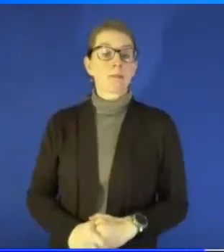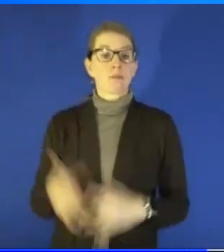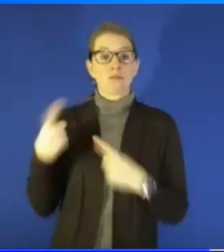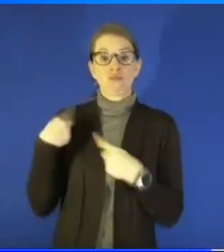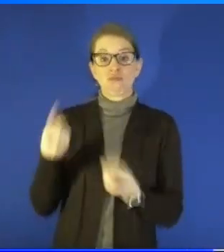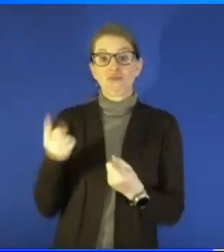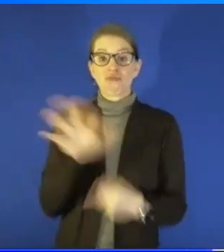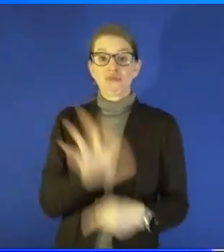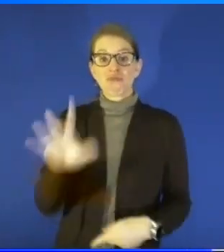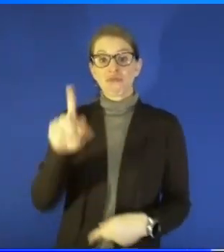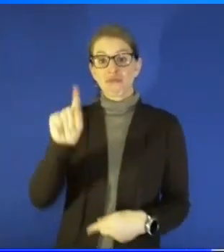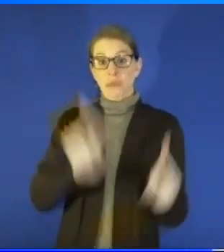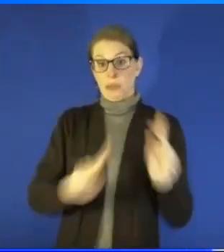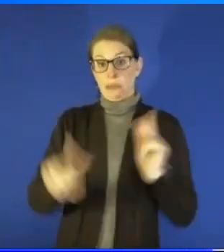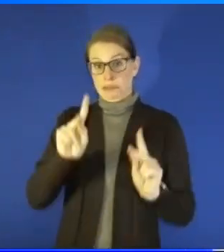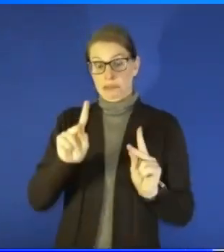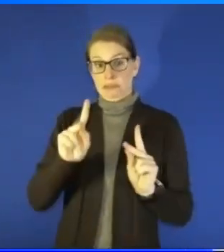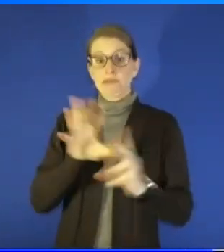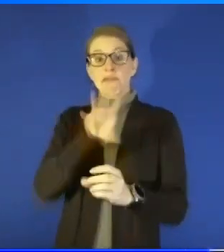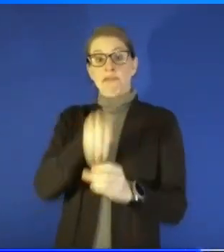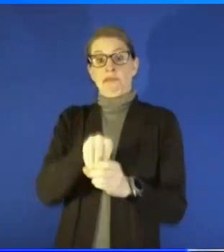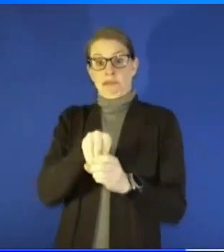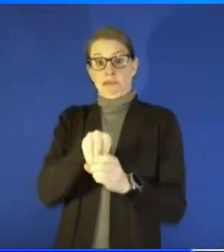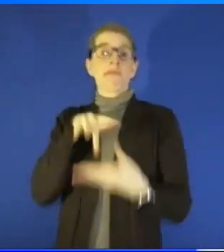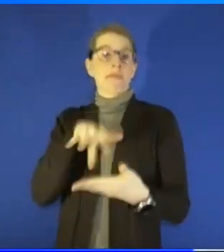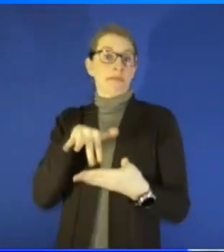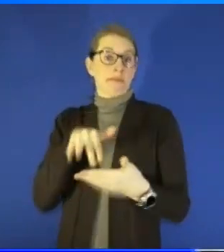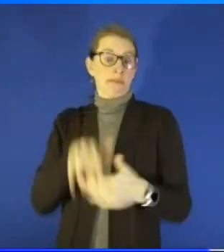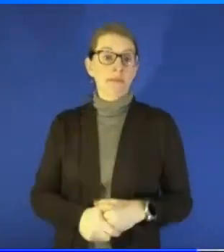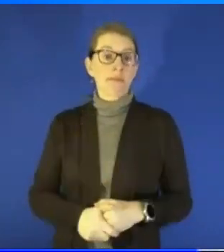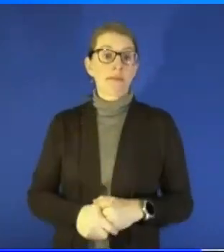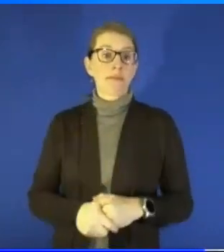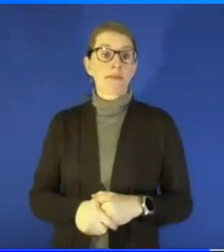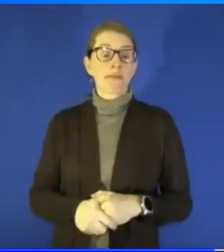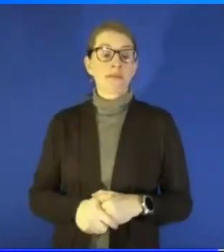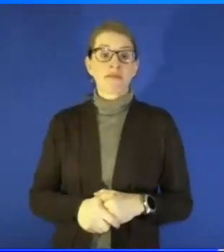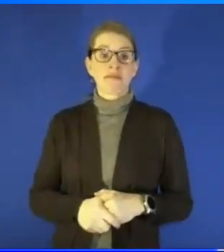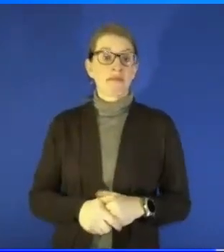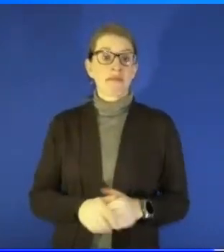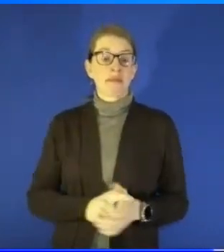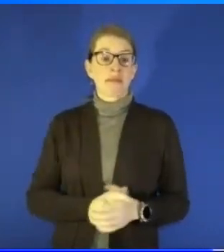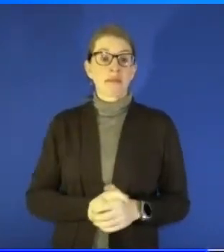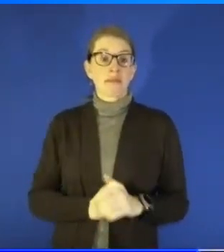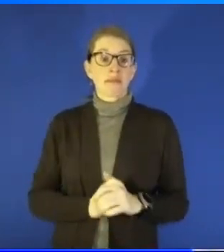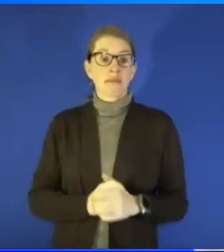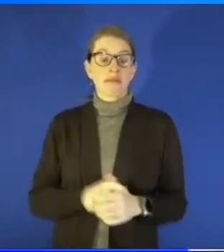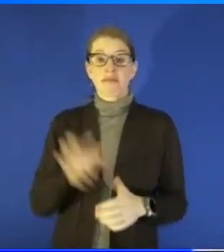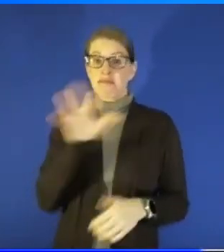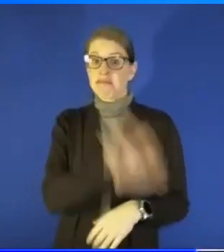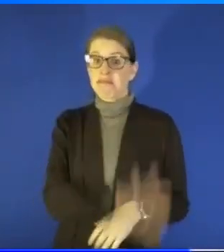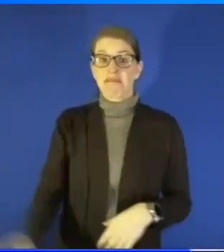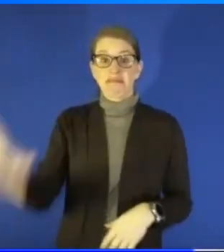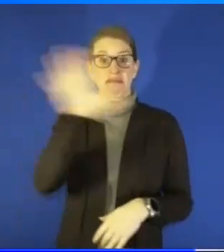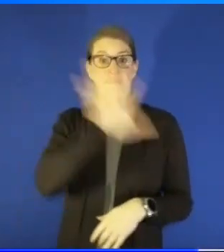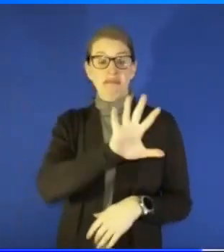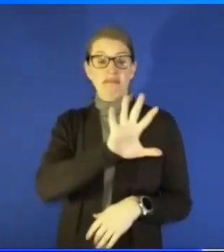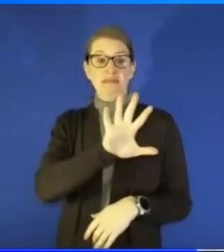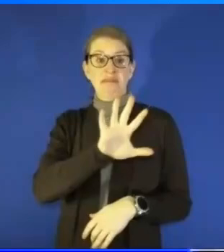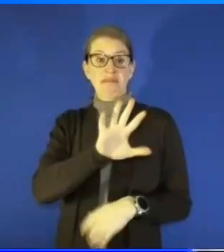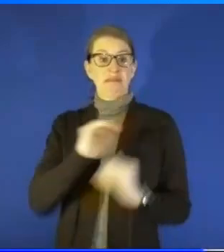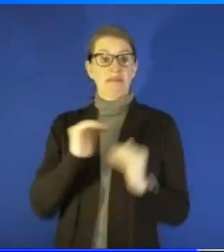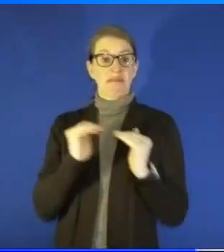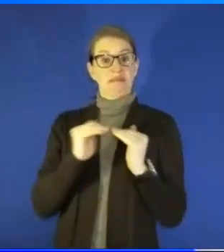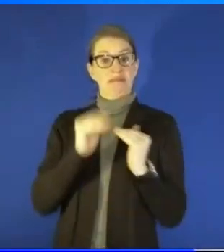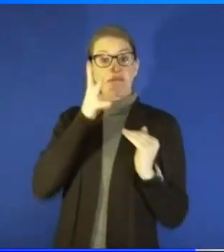20 individuals enrolled into the study, spread across the demographics in terms of equal female